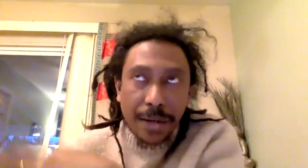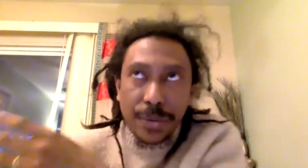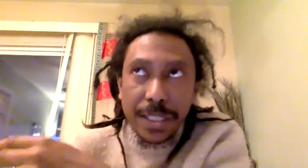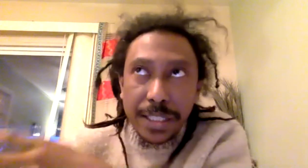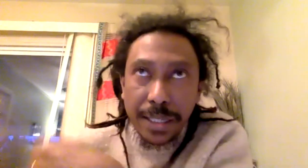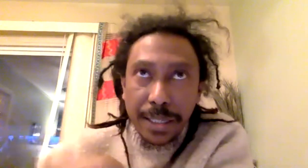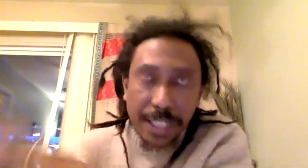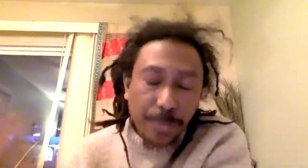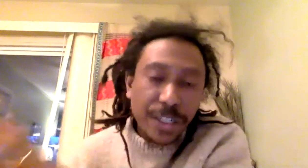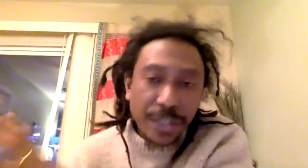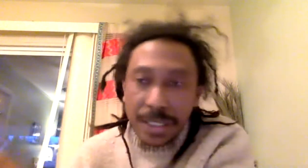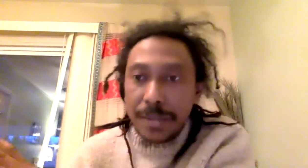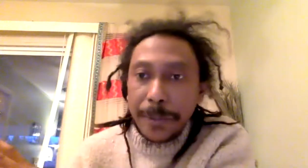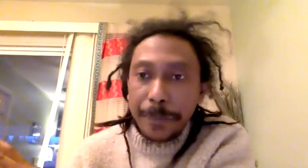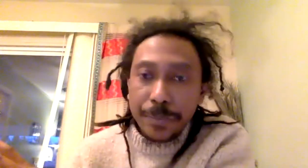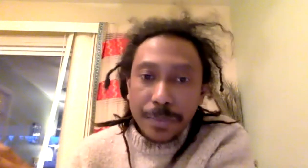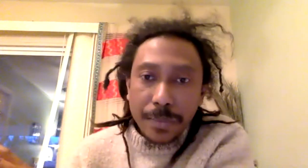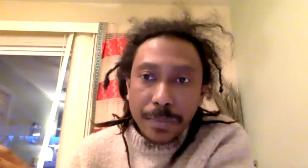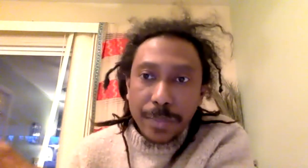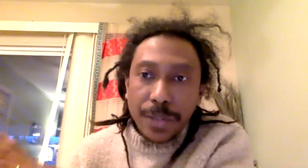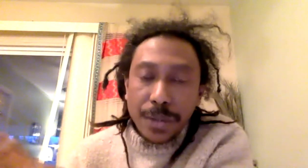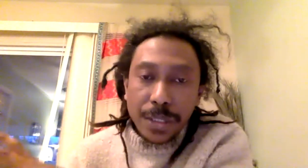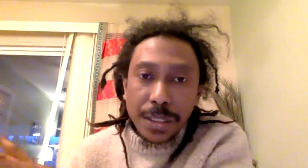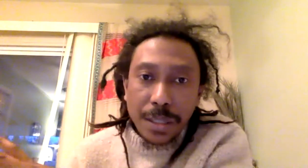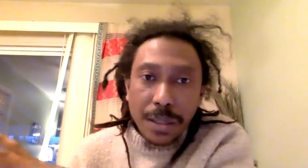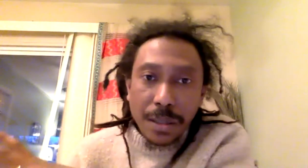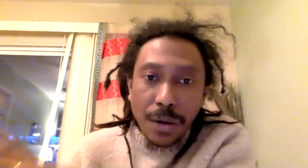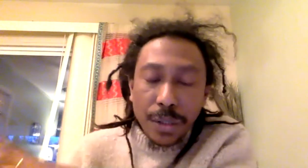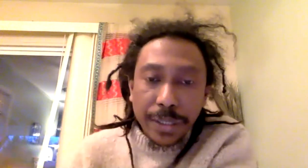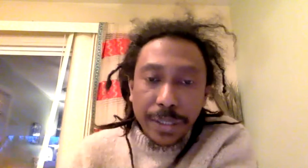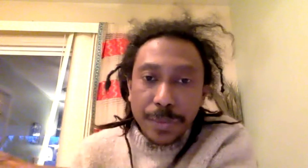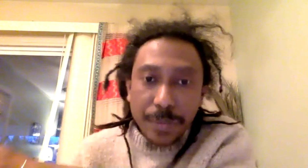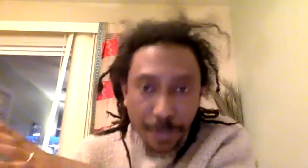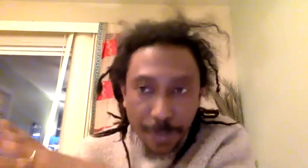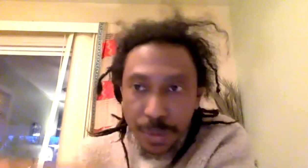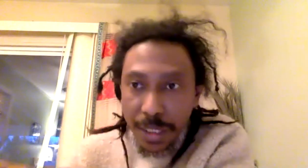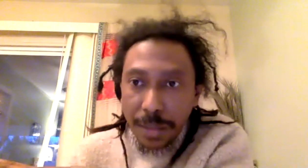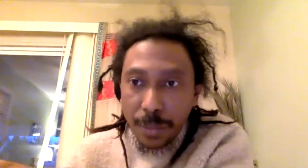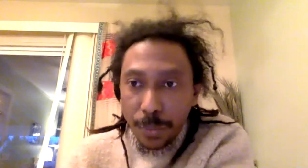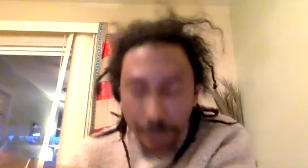I agree it's an inspiration, because all